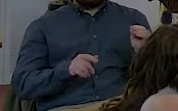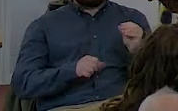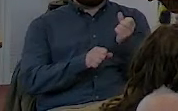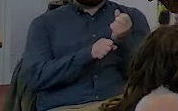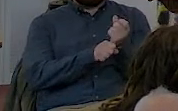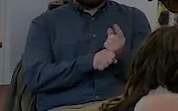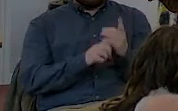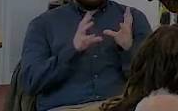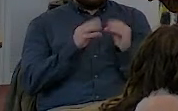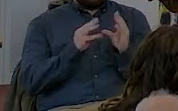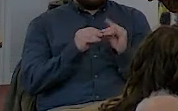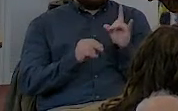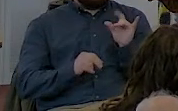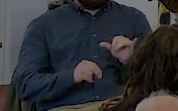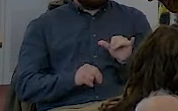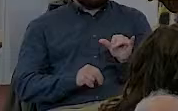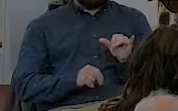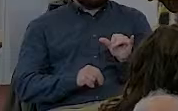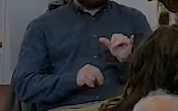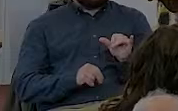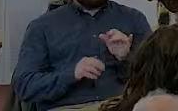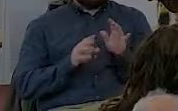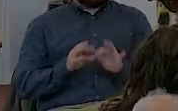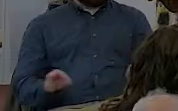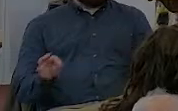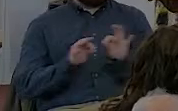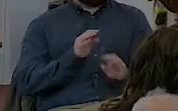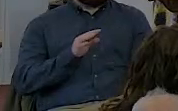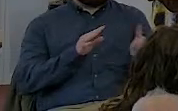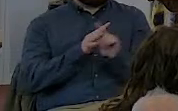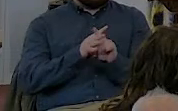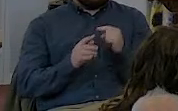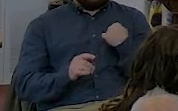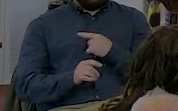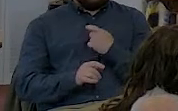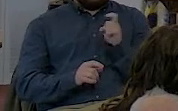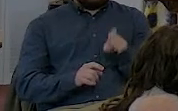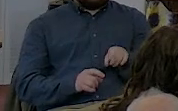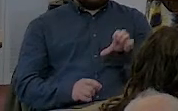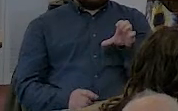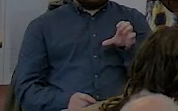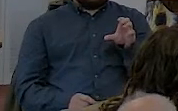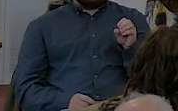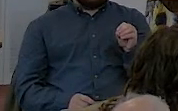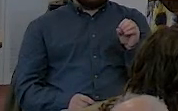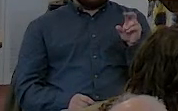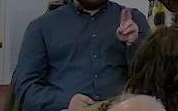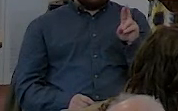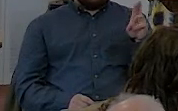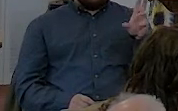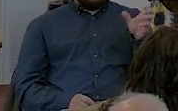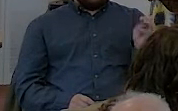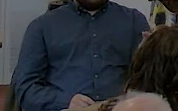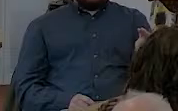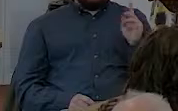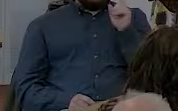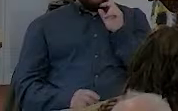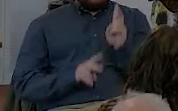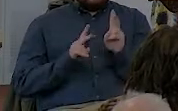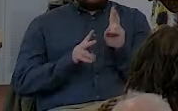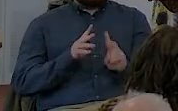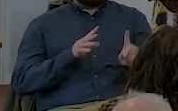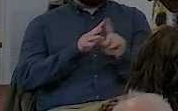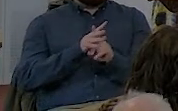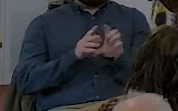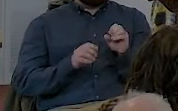meeting, which is important to be here. We need a quorum of you lovely folks to be here so that we can do